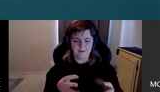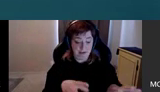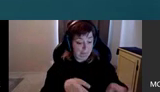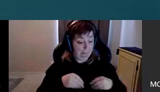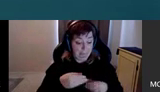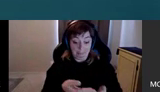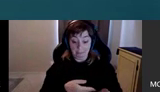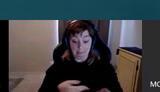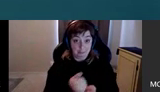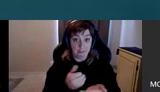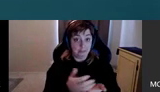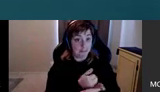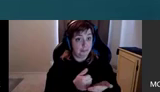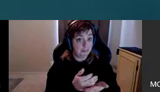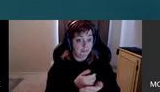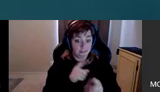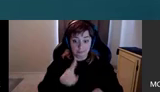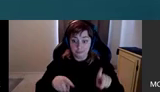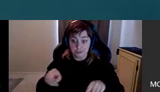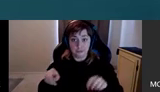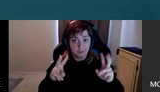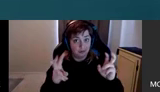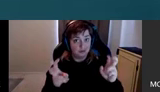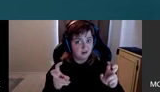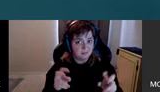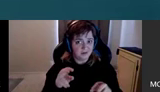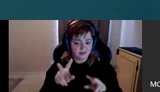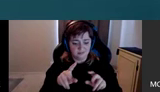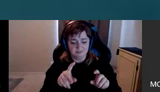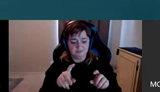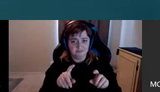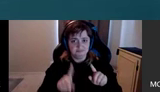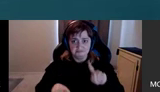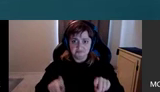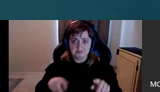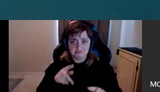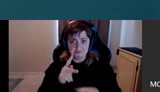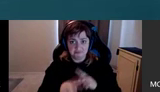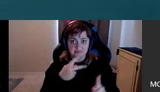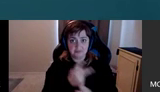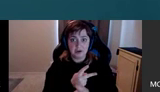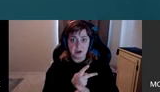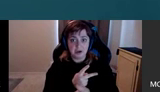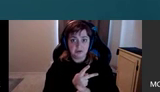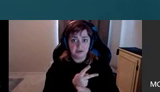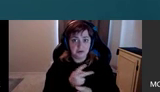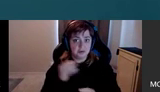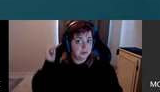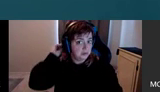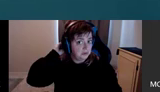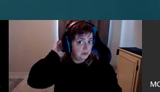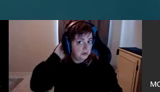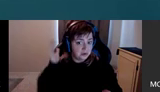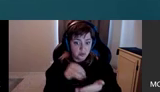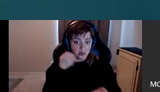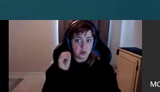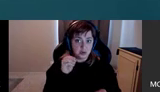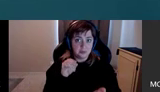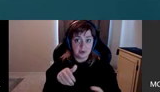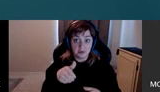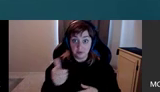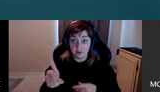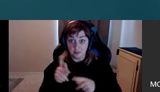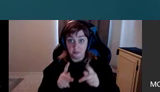of topics to choose from that is opening our eyes to our neighbors and our world, or connecting us,